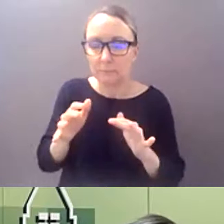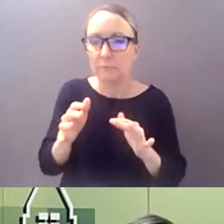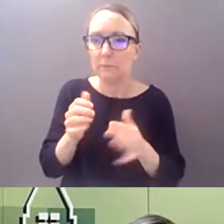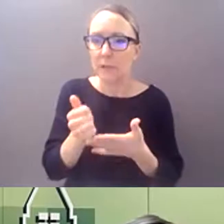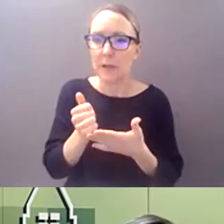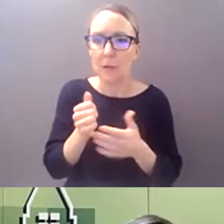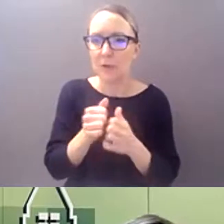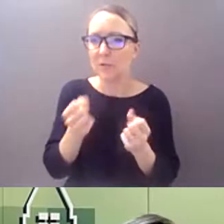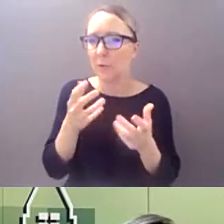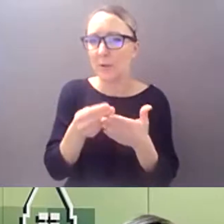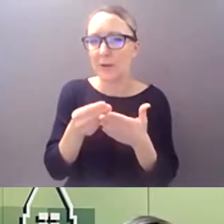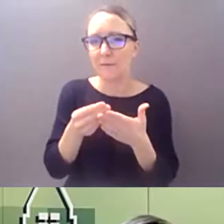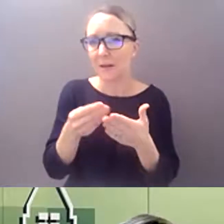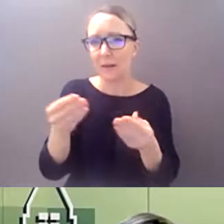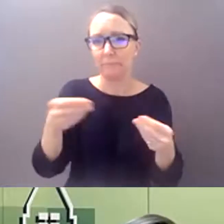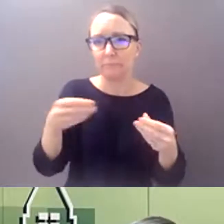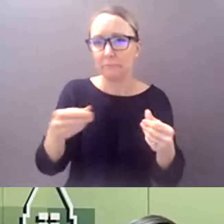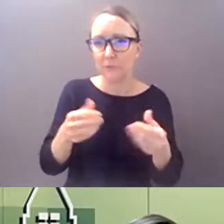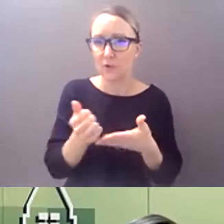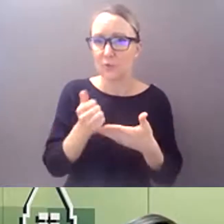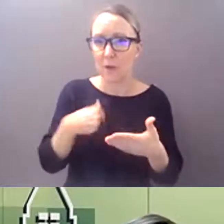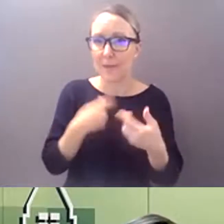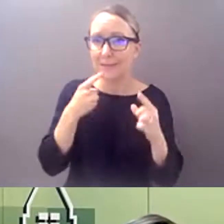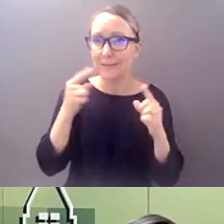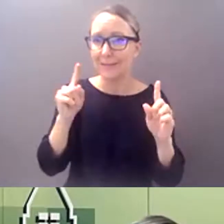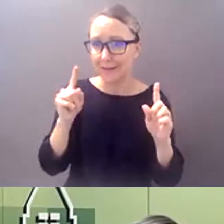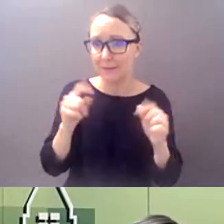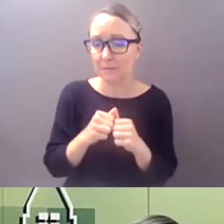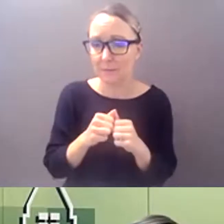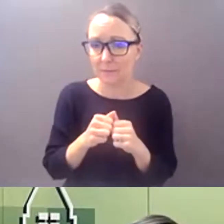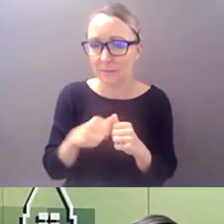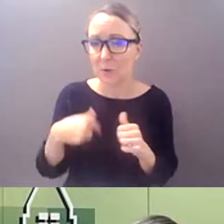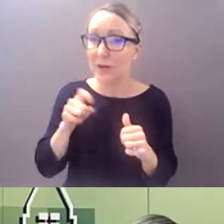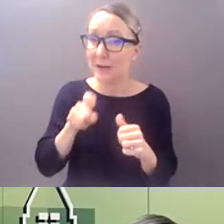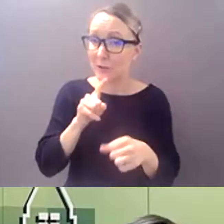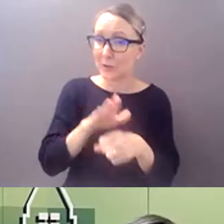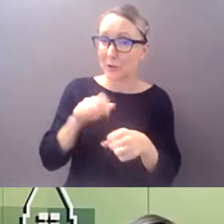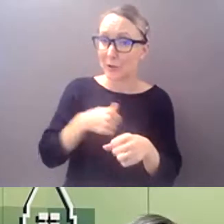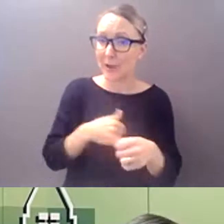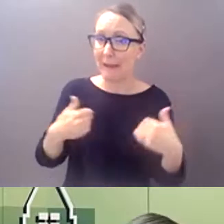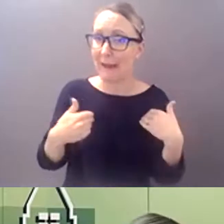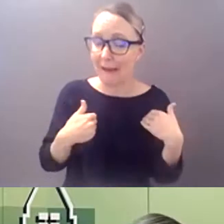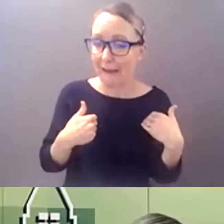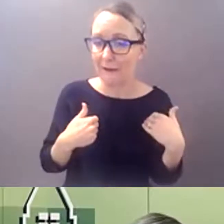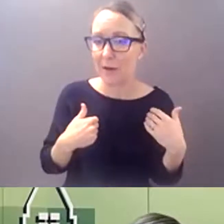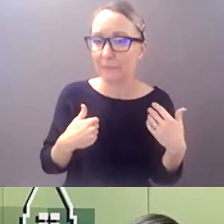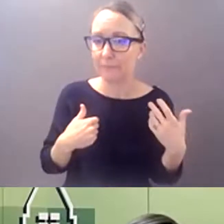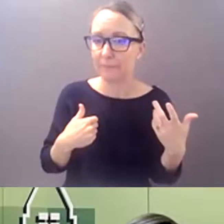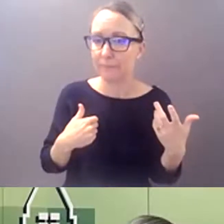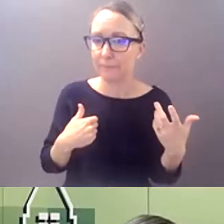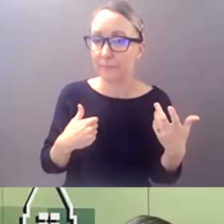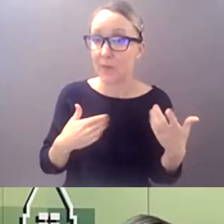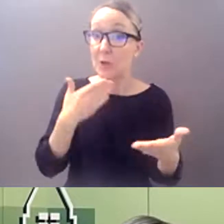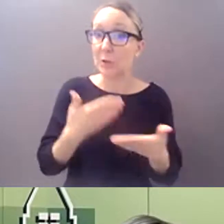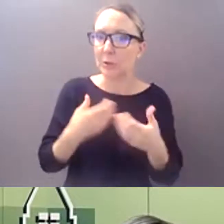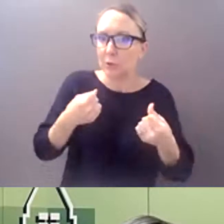mission. We also have to ensure that there's a vibrant and relevant provider network to